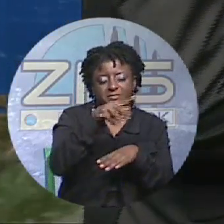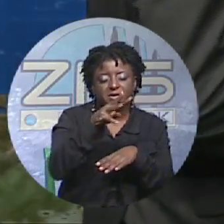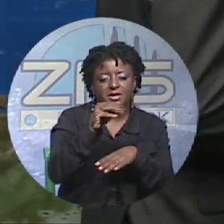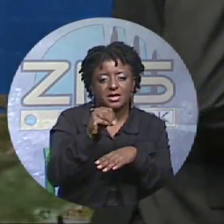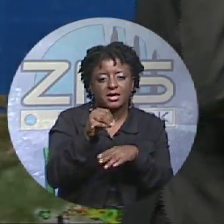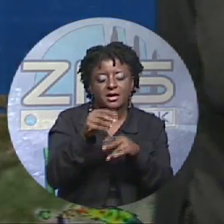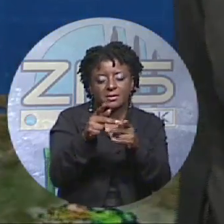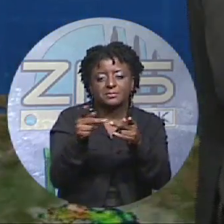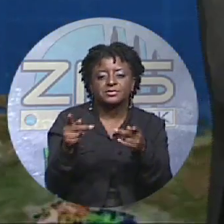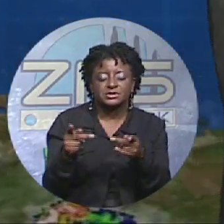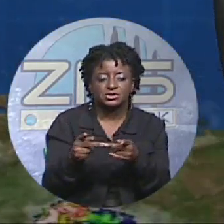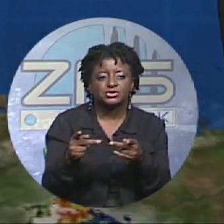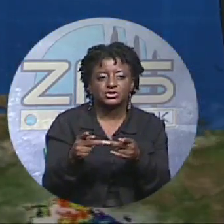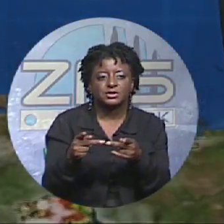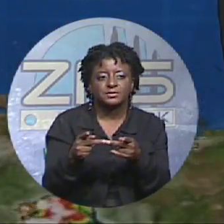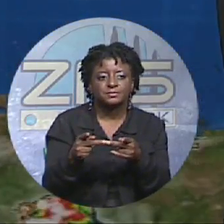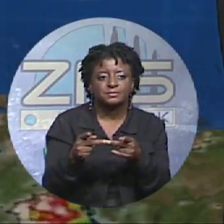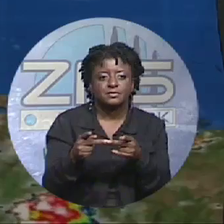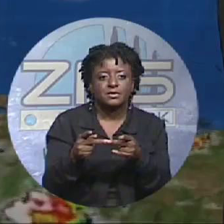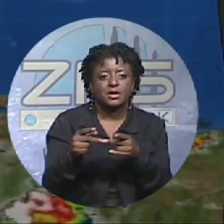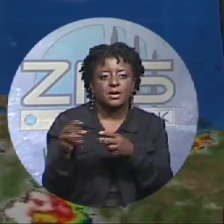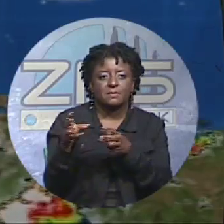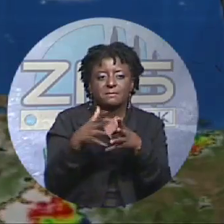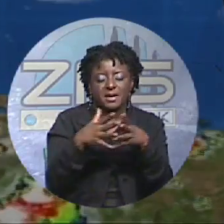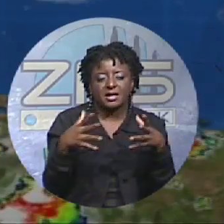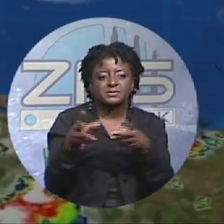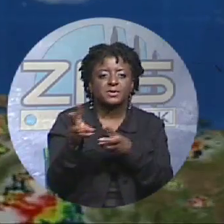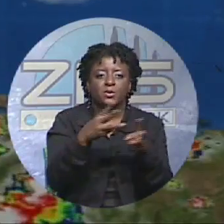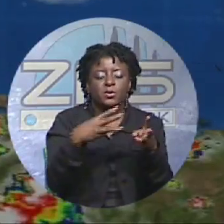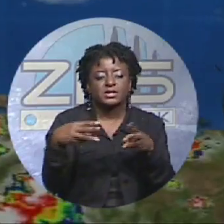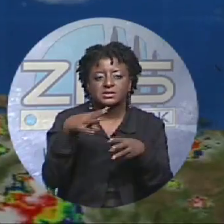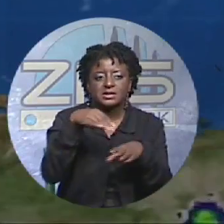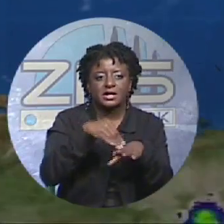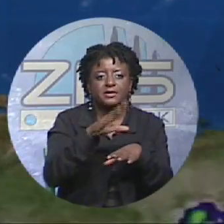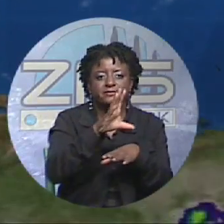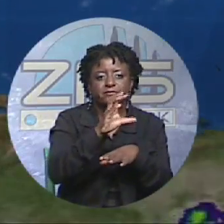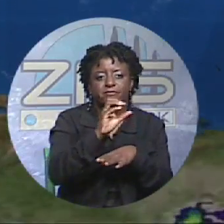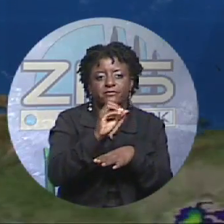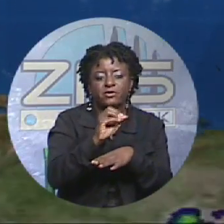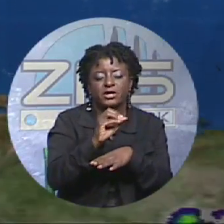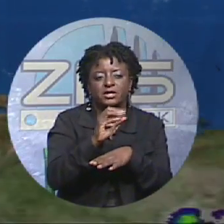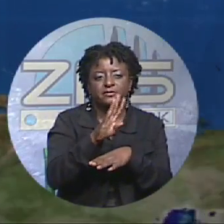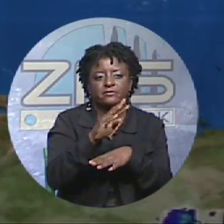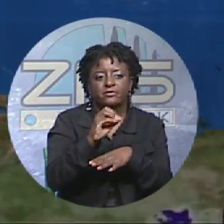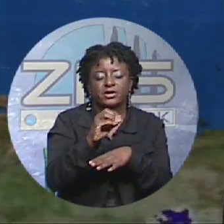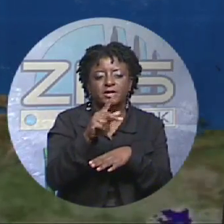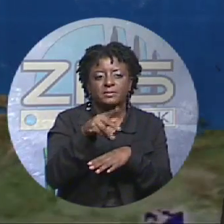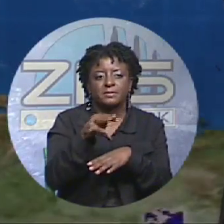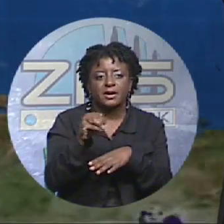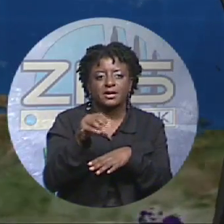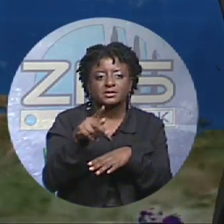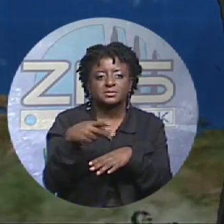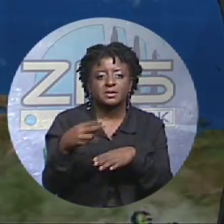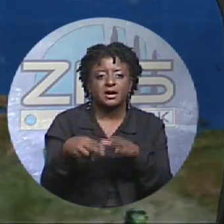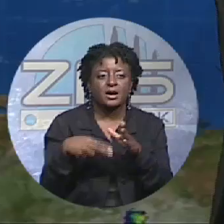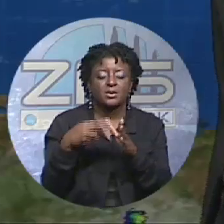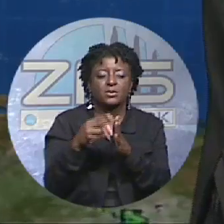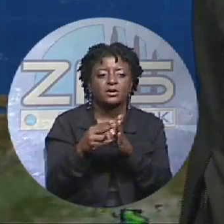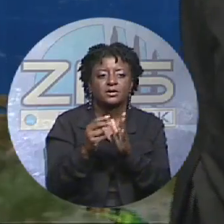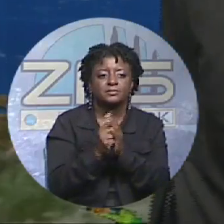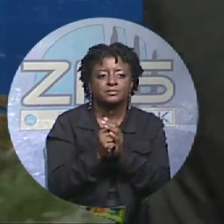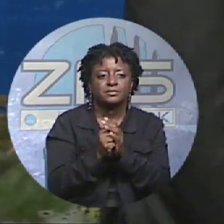15.6 degrees north latitude, 52.8 degrees west, maximum winds at 40 miles per hour. Its movement is towards the west at 20 miles per hour, roughly